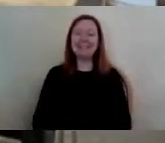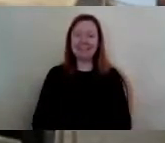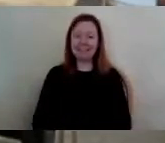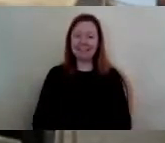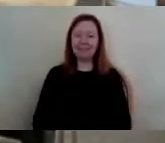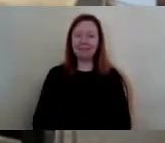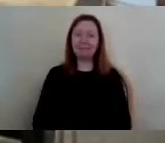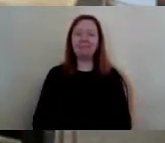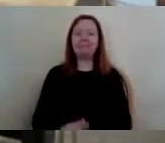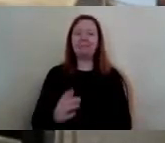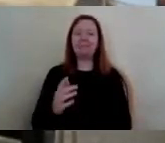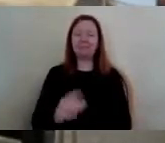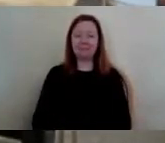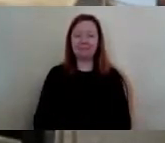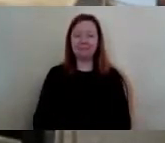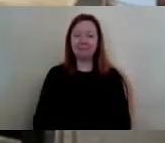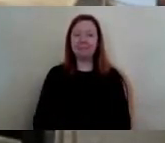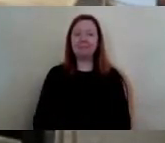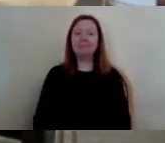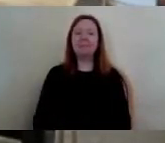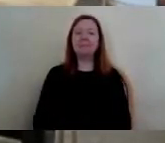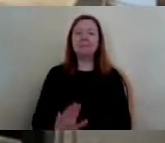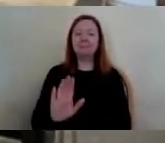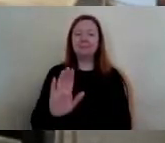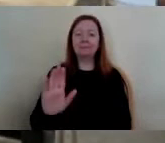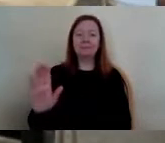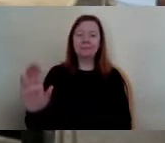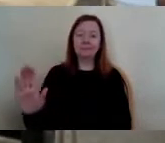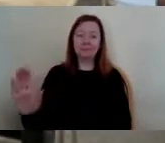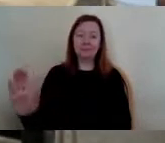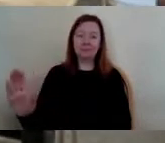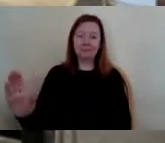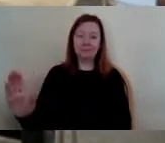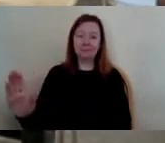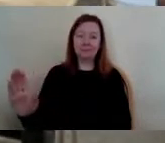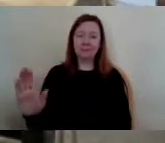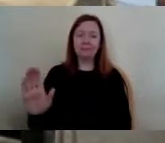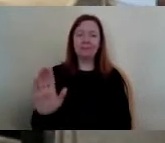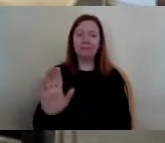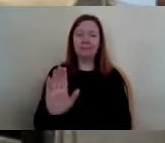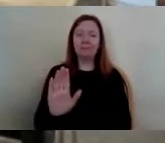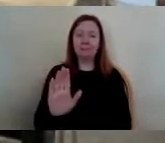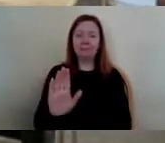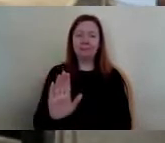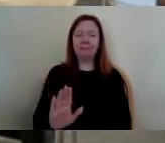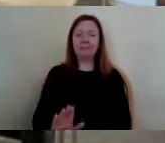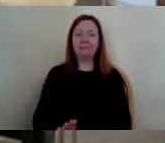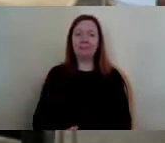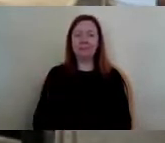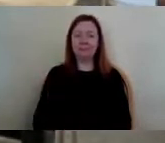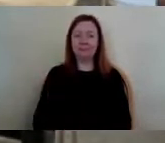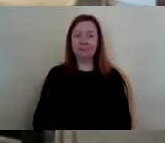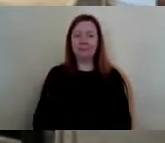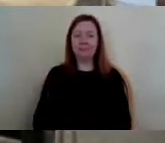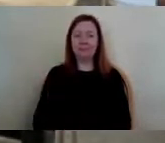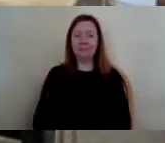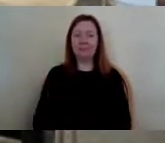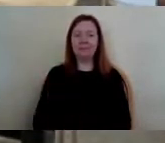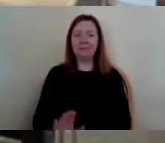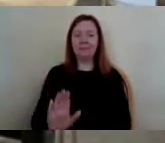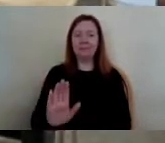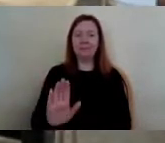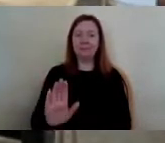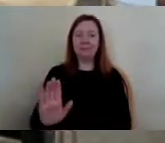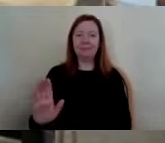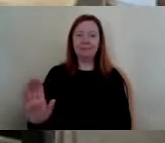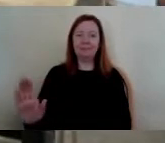and in and back down. Keep following me and out and in and back down. And if you